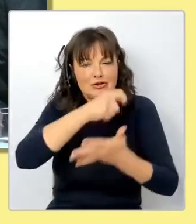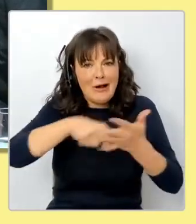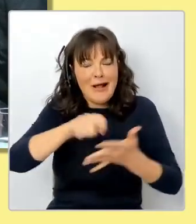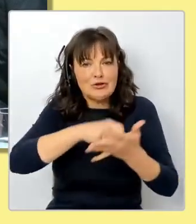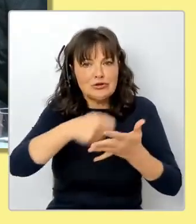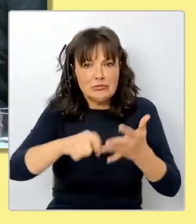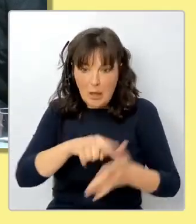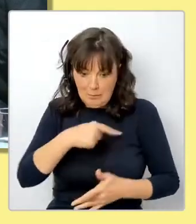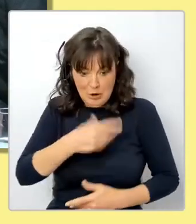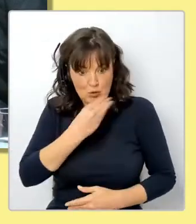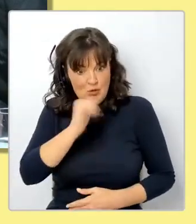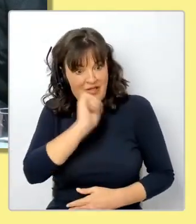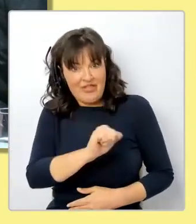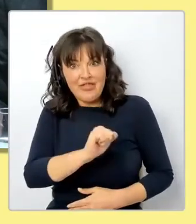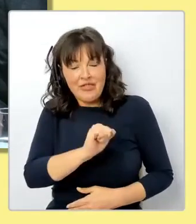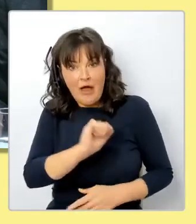that,